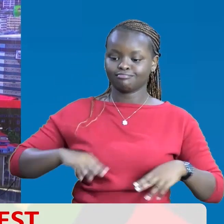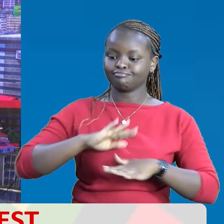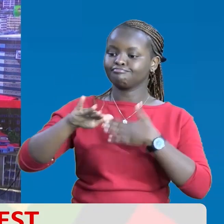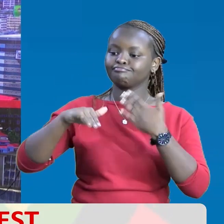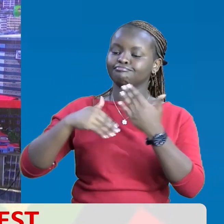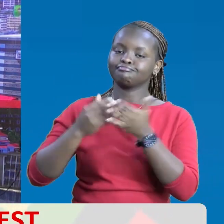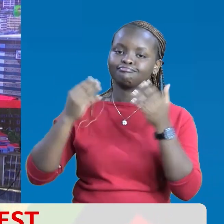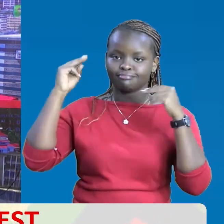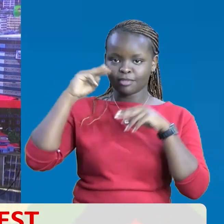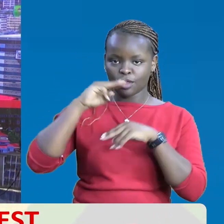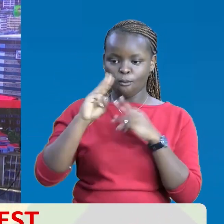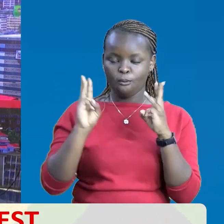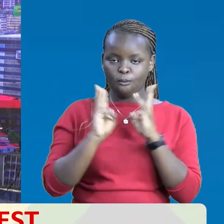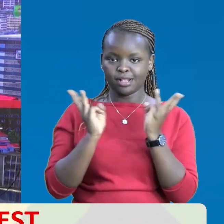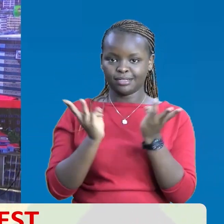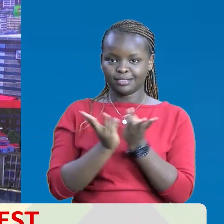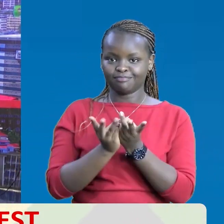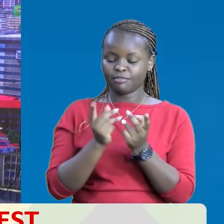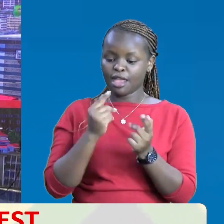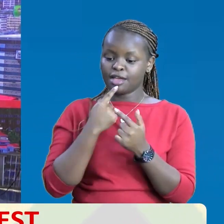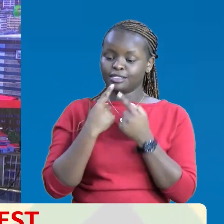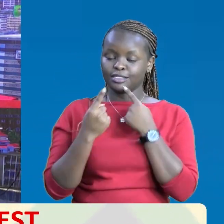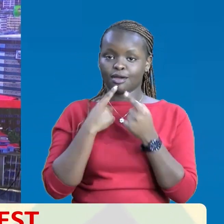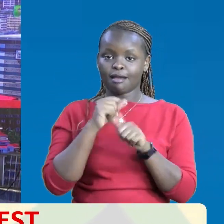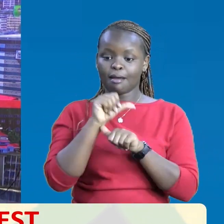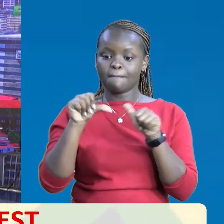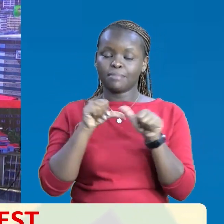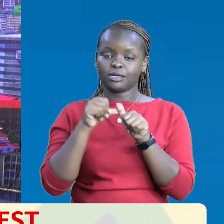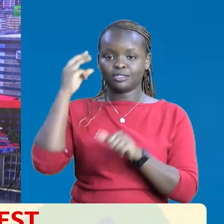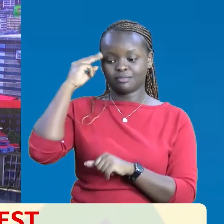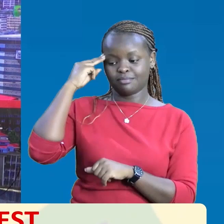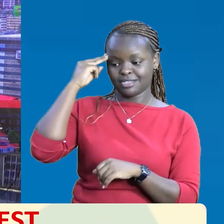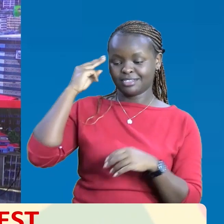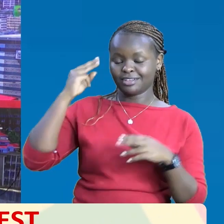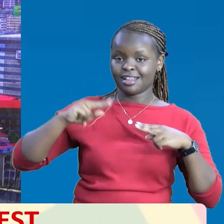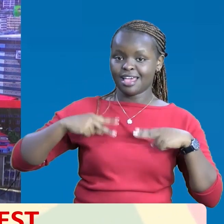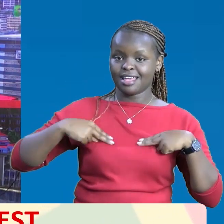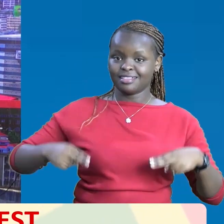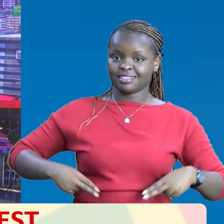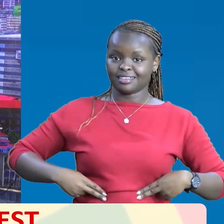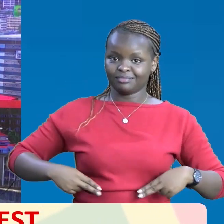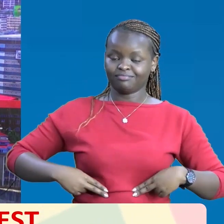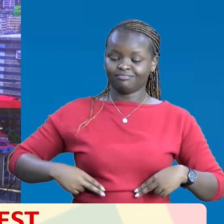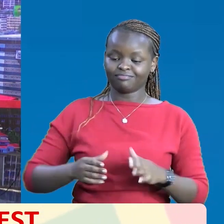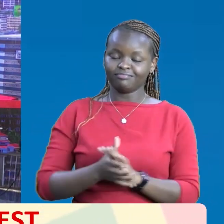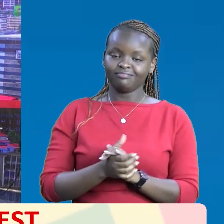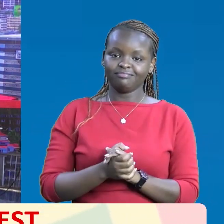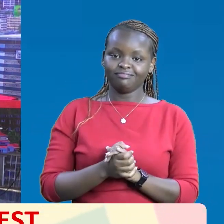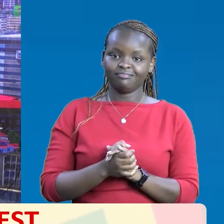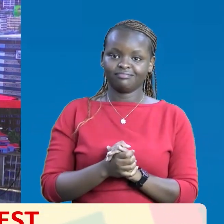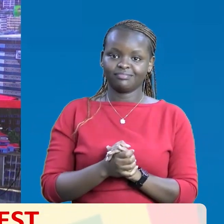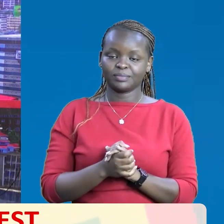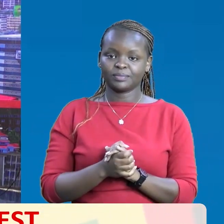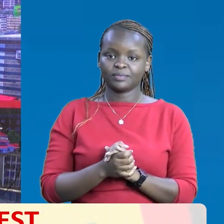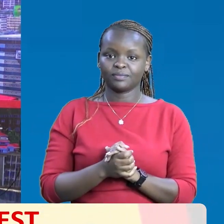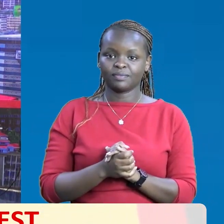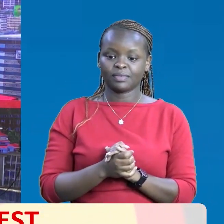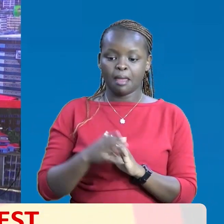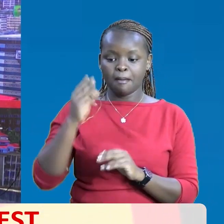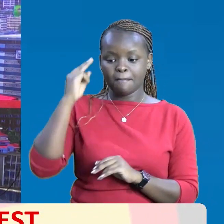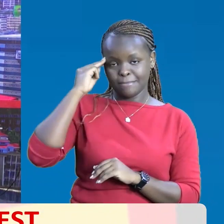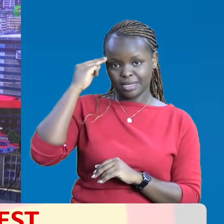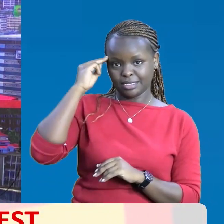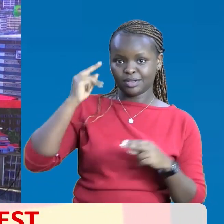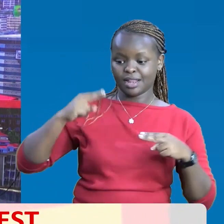gani? Kila mtu alienda kuongelea historia ya mental health. Ndio hiyo sasa. Created awareness. I love the theme, the beauty of it, the theme was mental